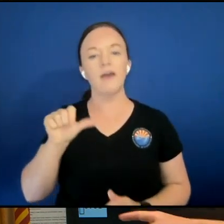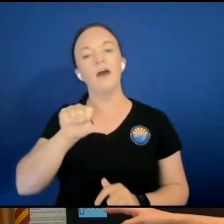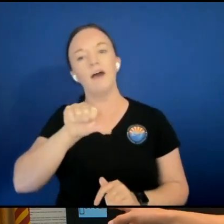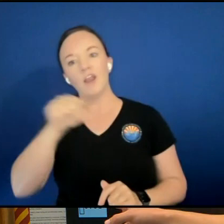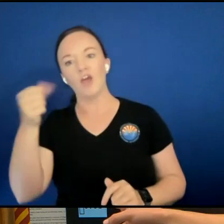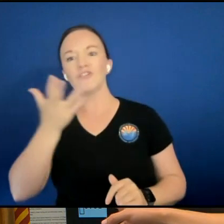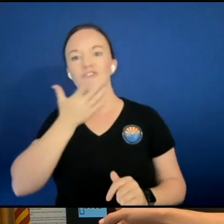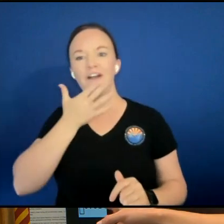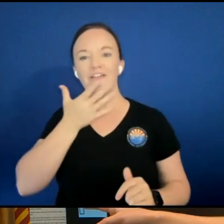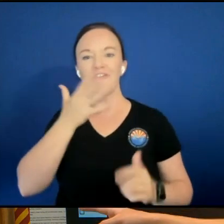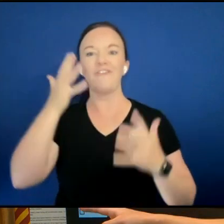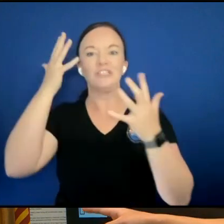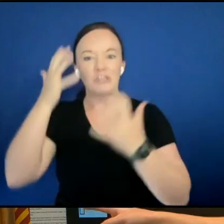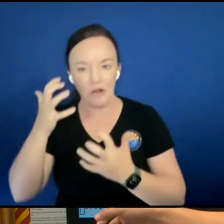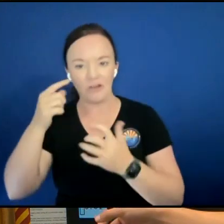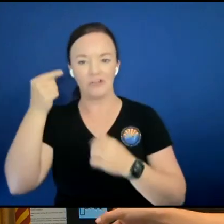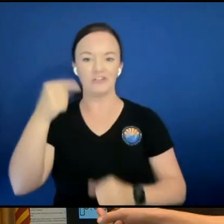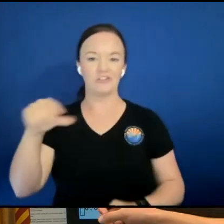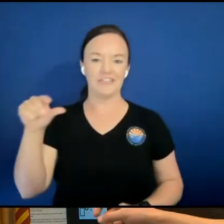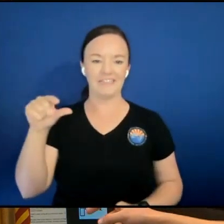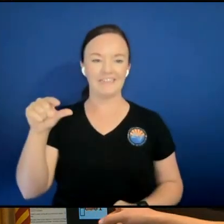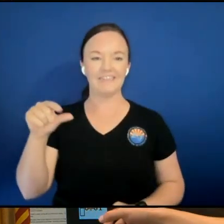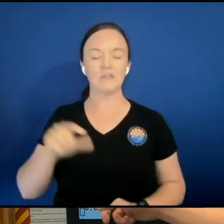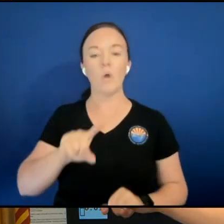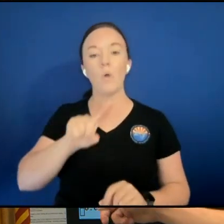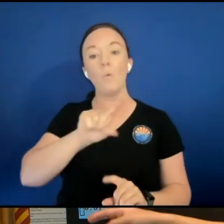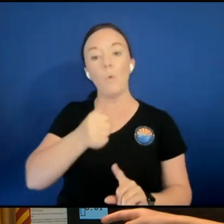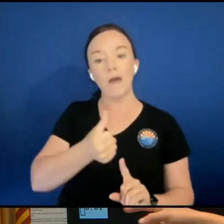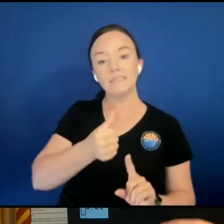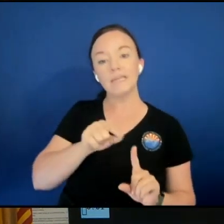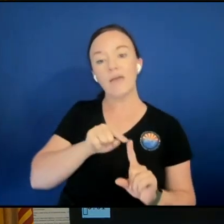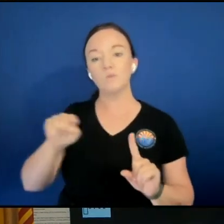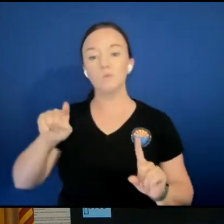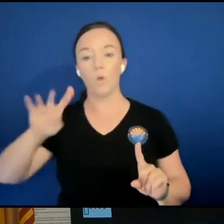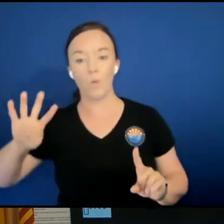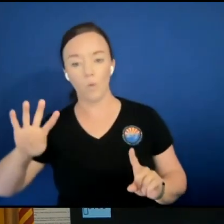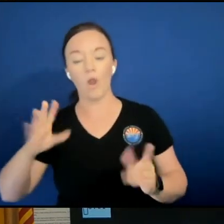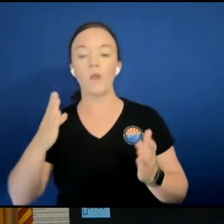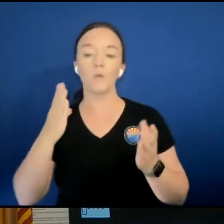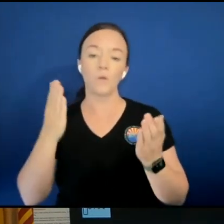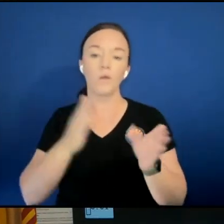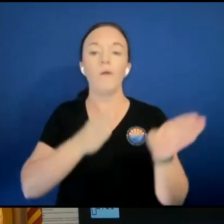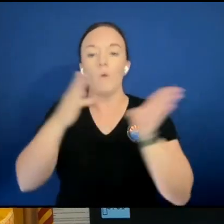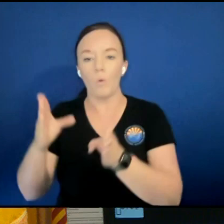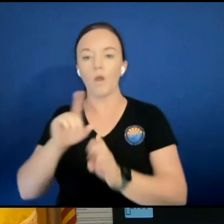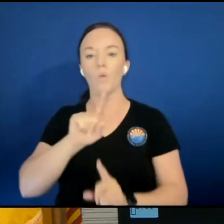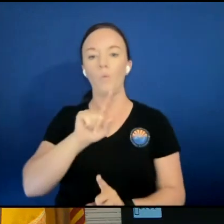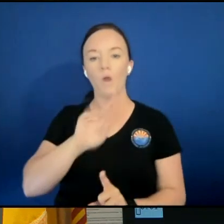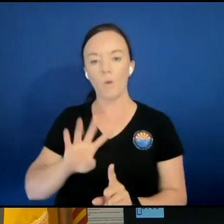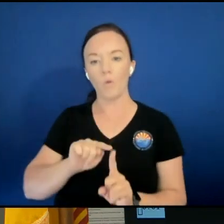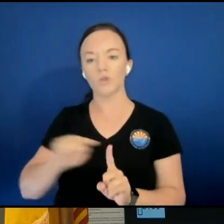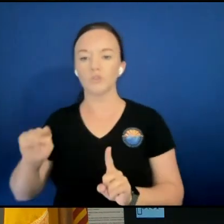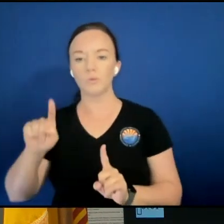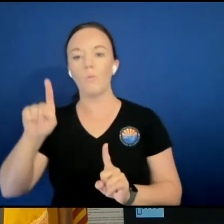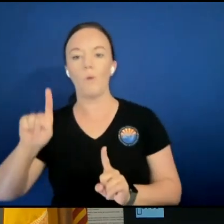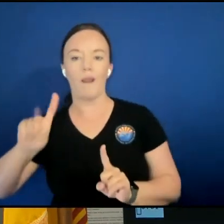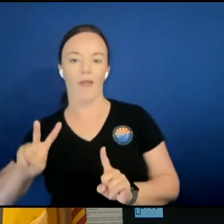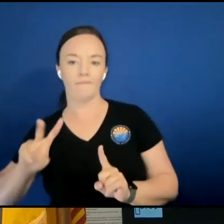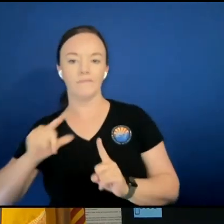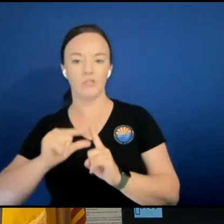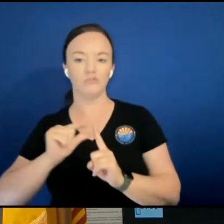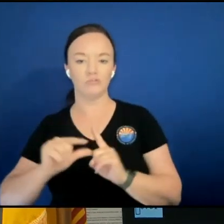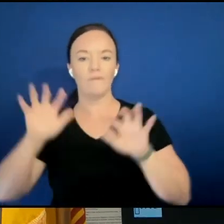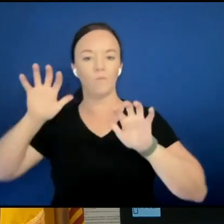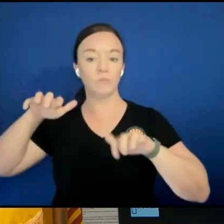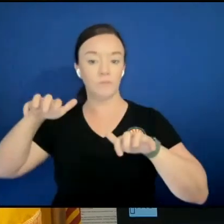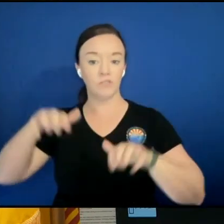green. So that's anywhere from 1/10 to 1/4 to 1/4 to 1/2 an inch of precipitation. And then